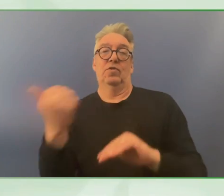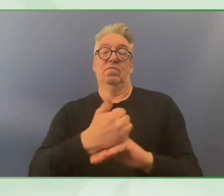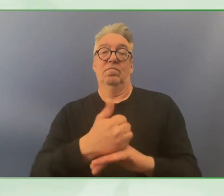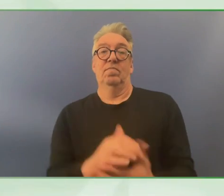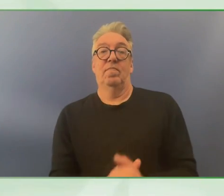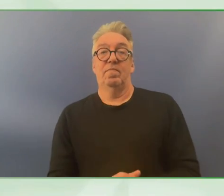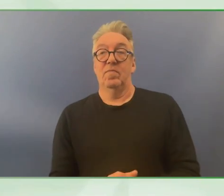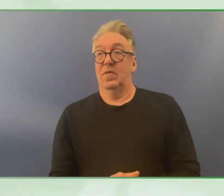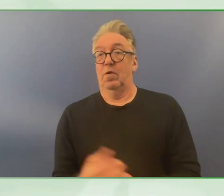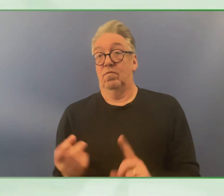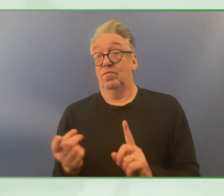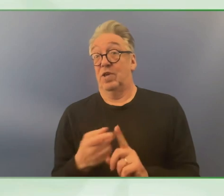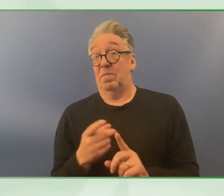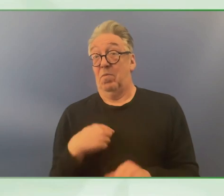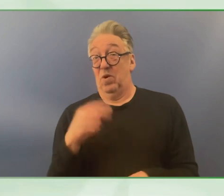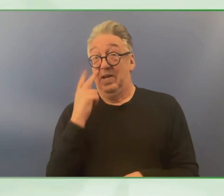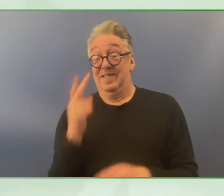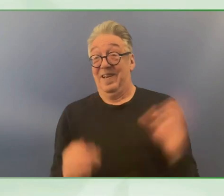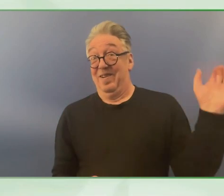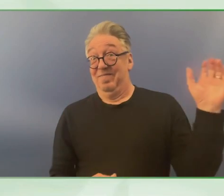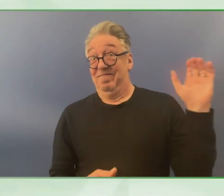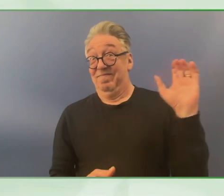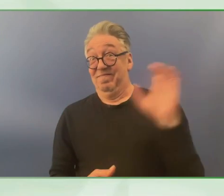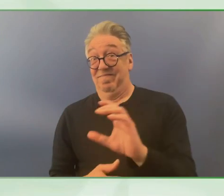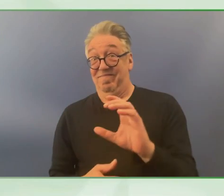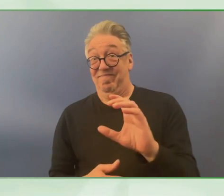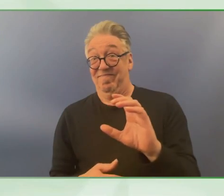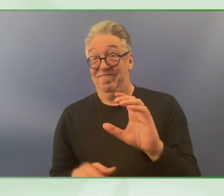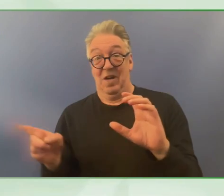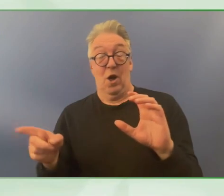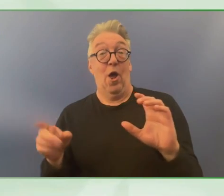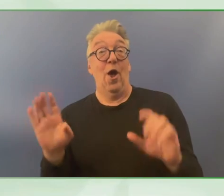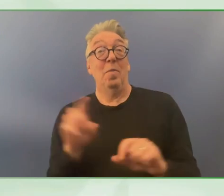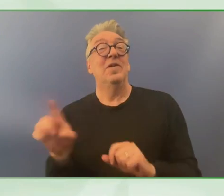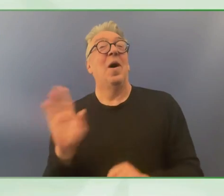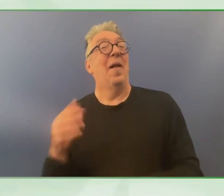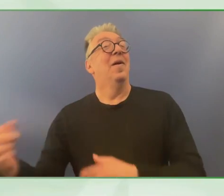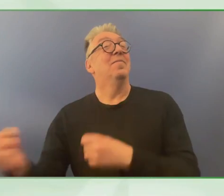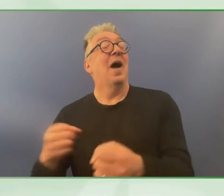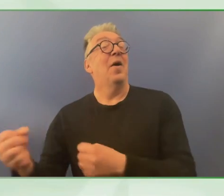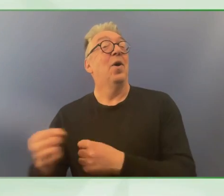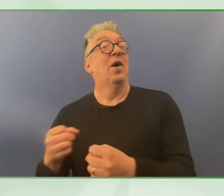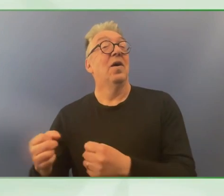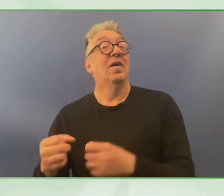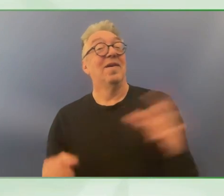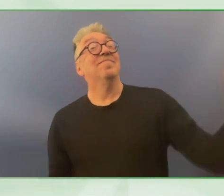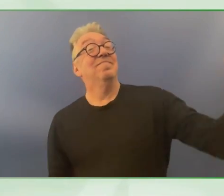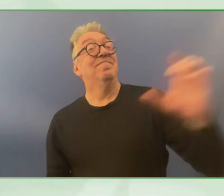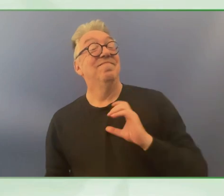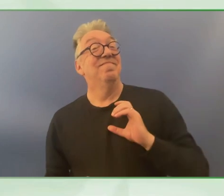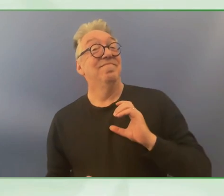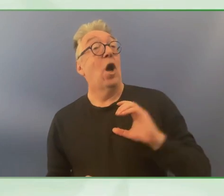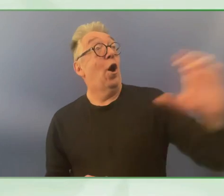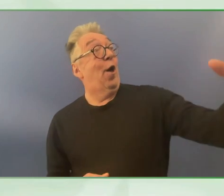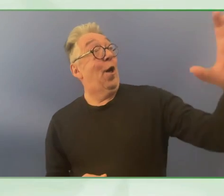around incentives. So companies that are given incentives will hire inclusively while the incentive is in place. And the minute the incentive, if it's